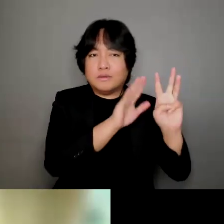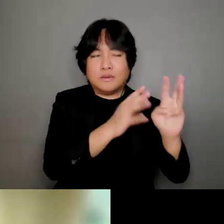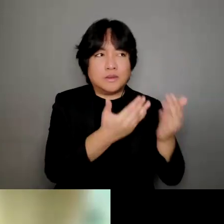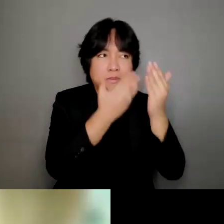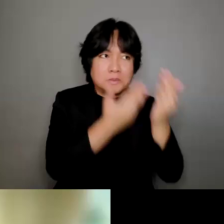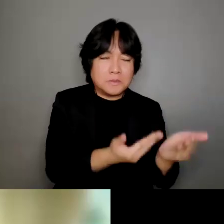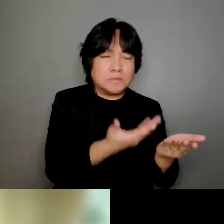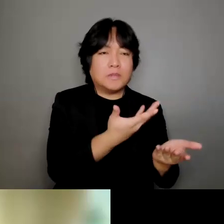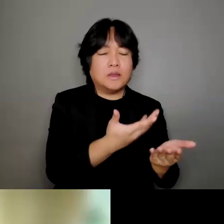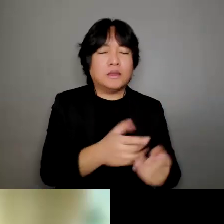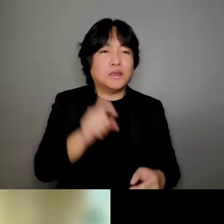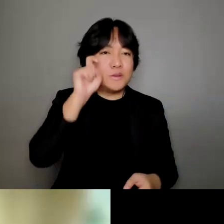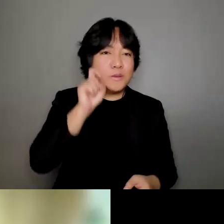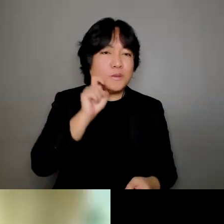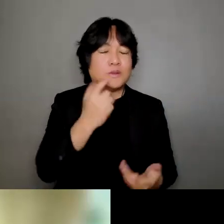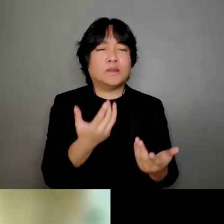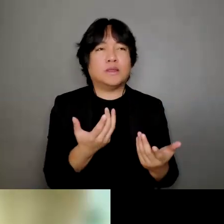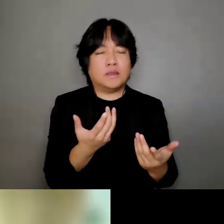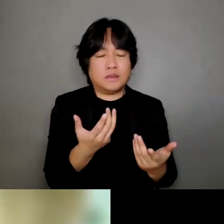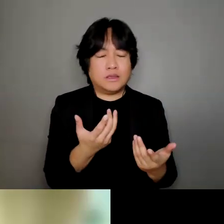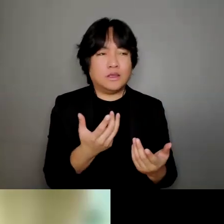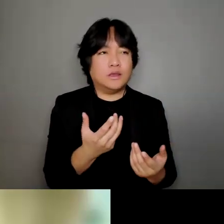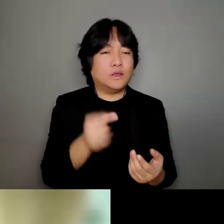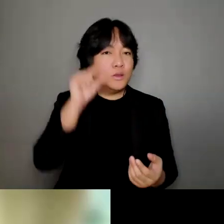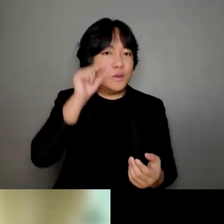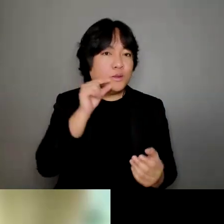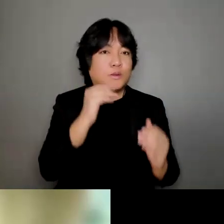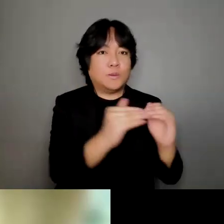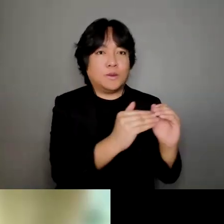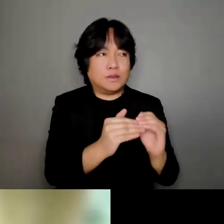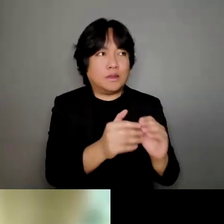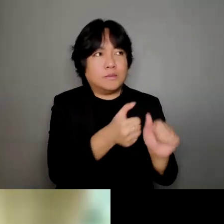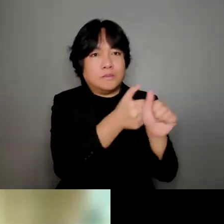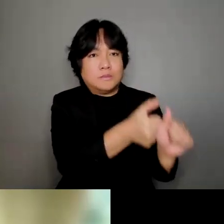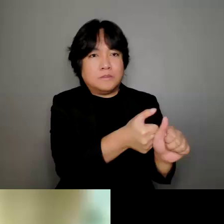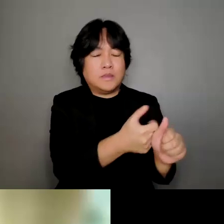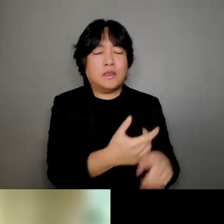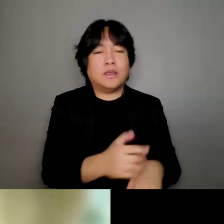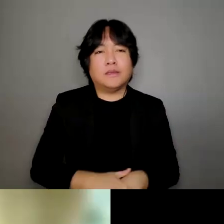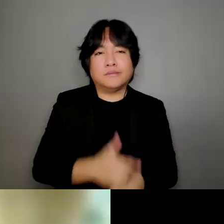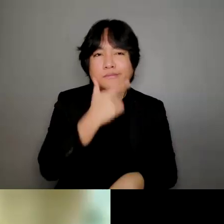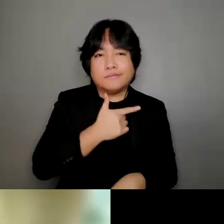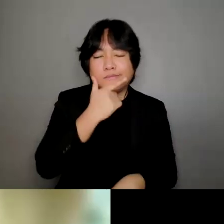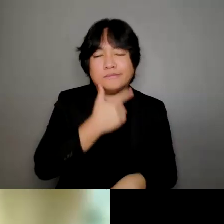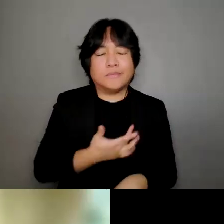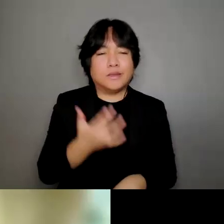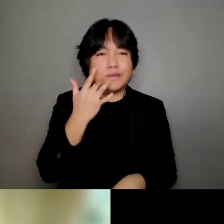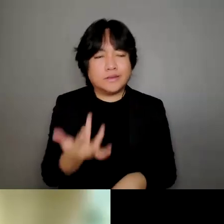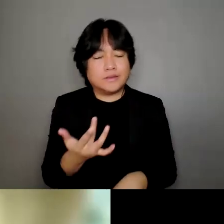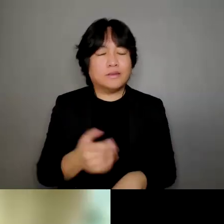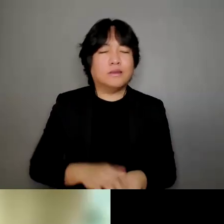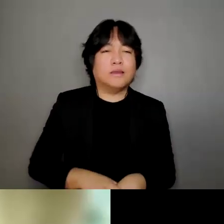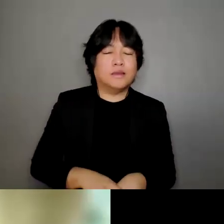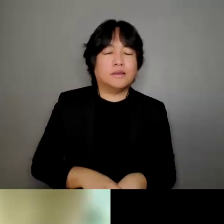gender identity, usually they are viewed as distinct constructs, and lesbian, gay, bisexual, straight, woman,